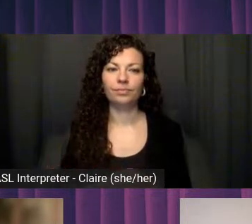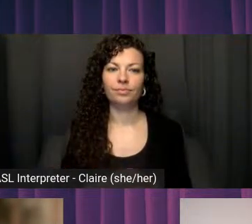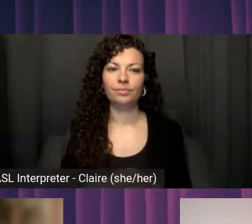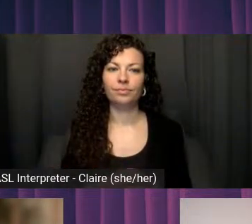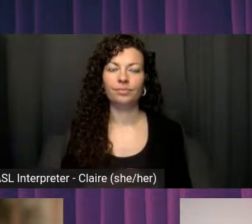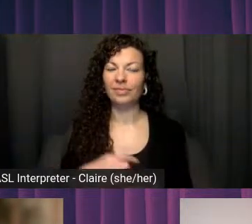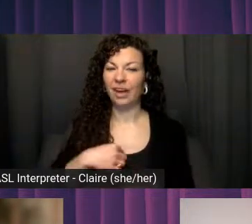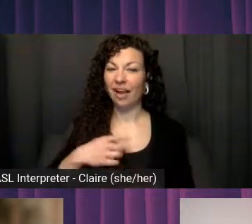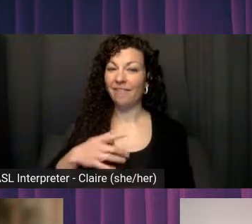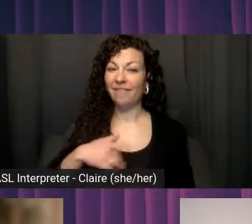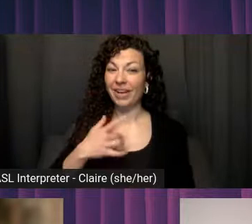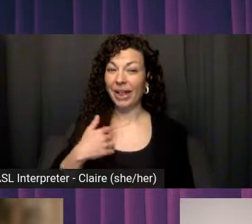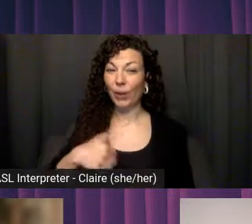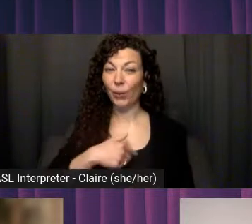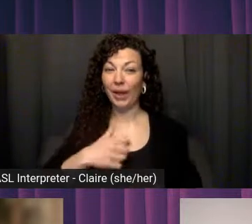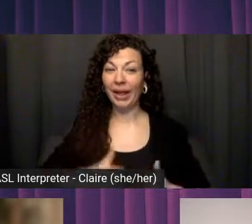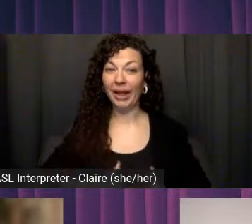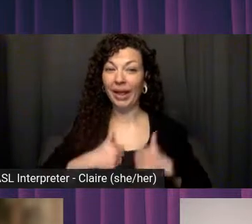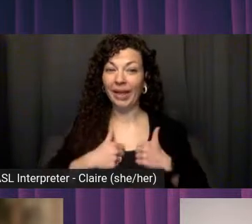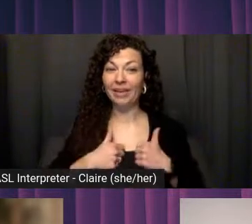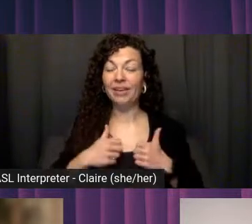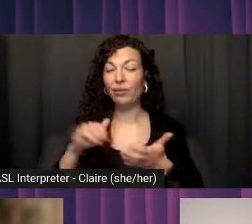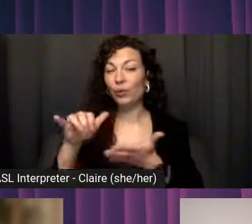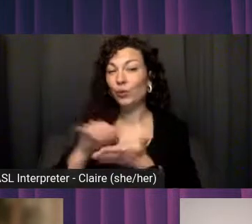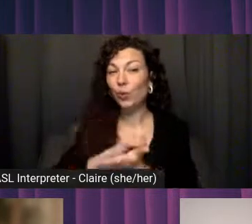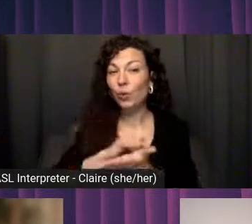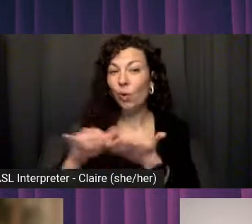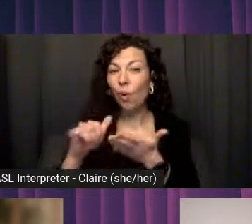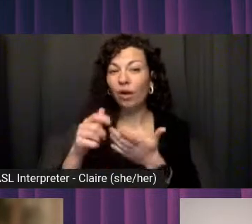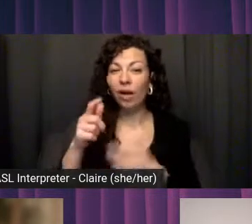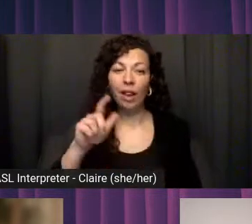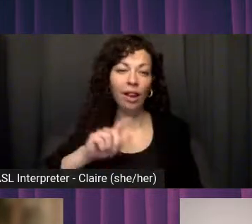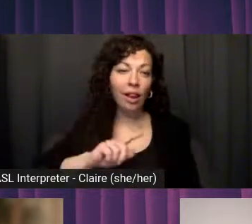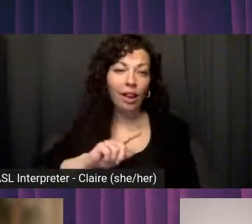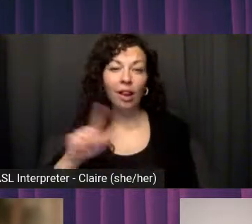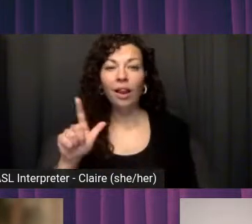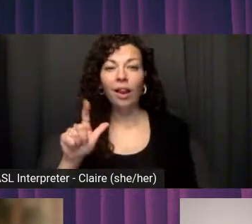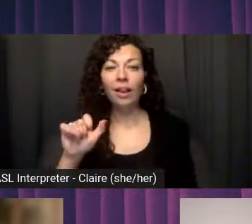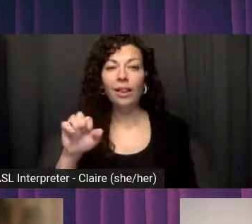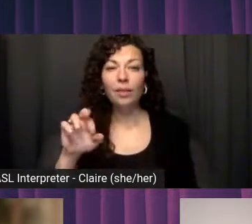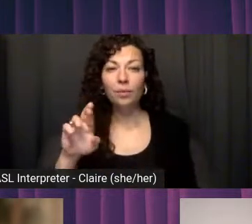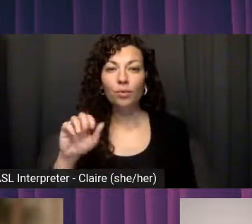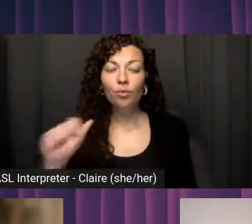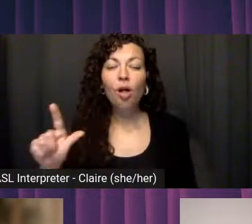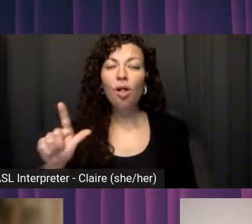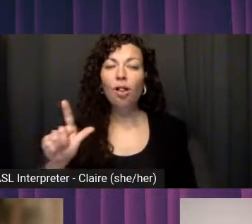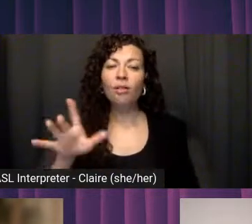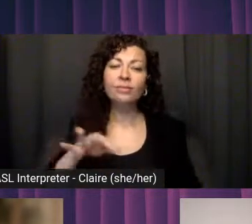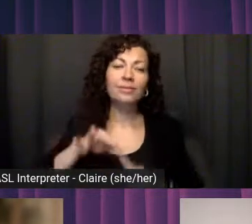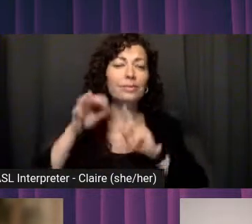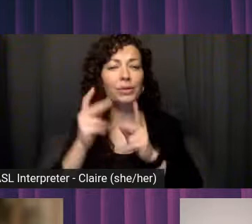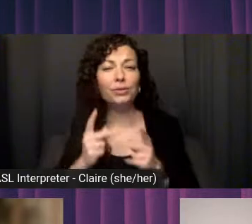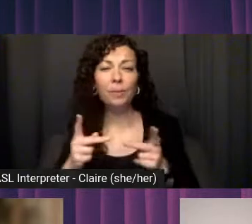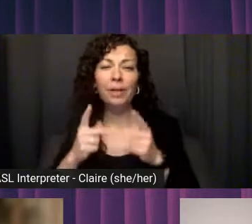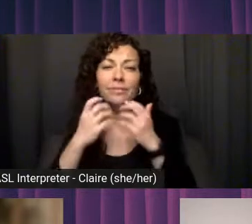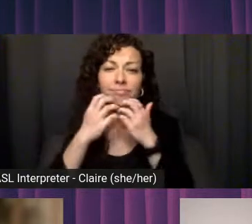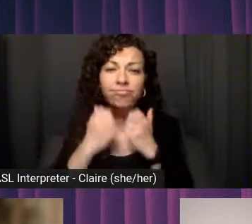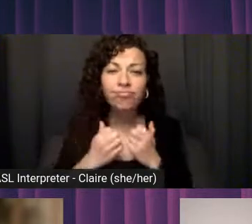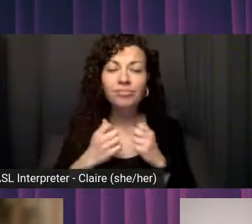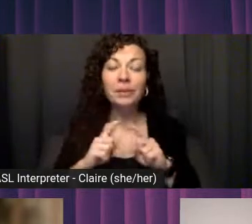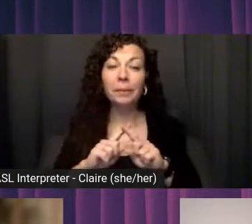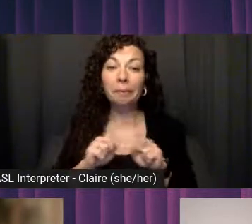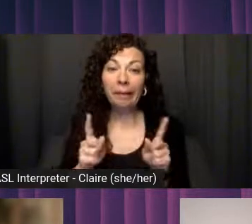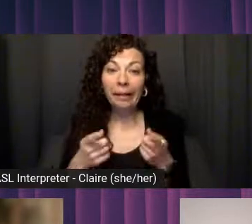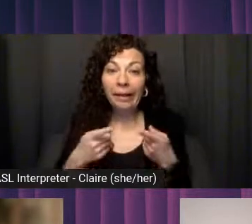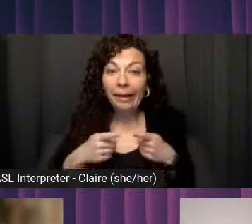in this liberal utopia, in New York City. But it really, like, what this does